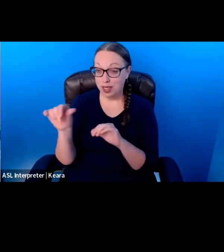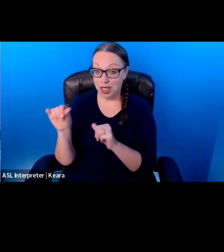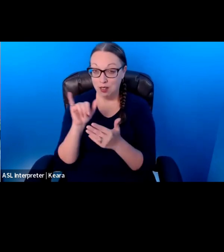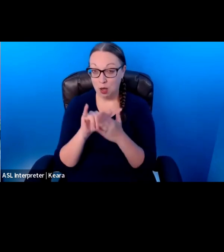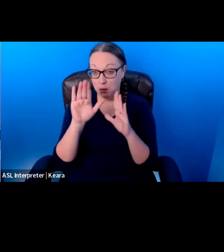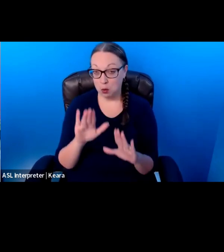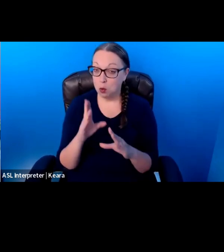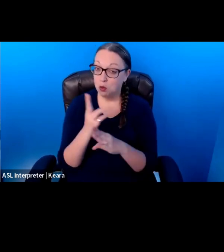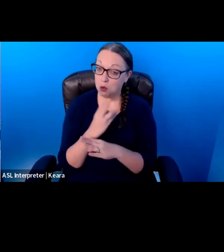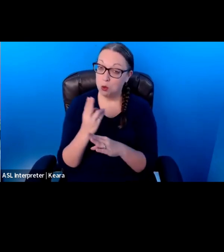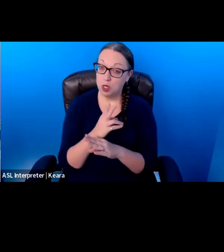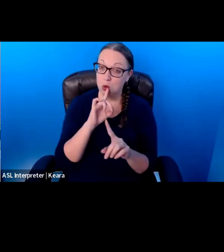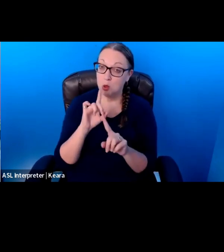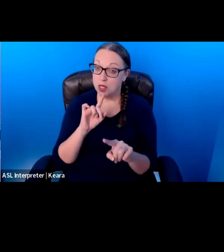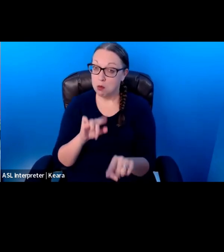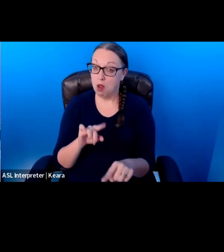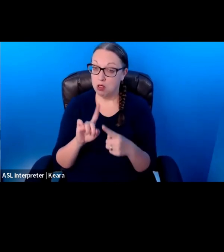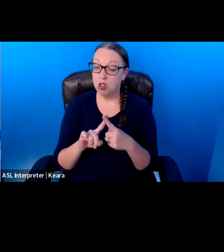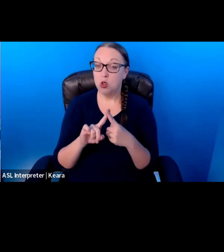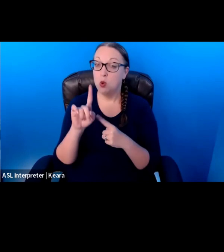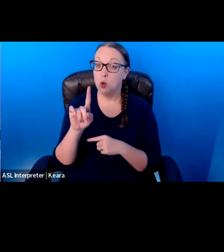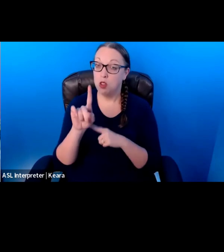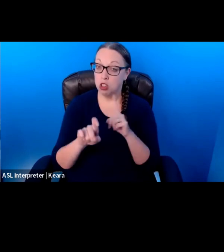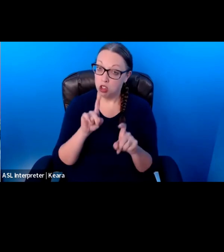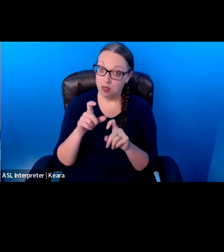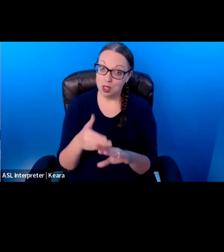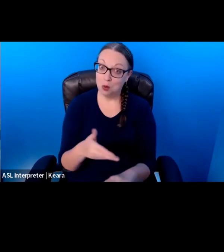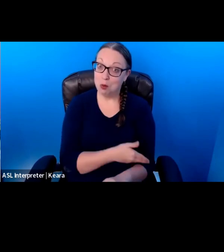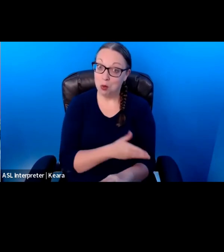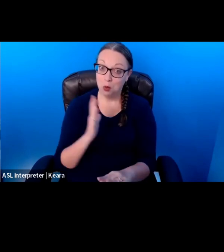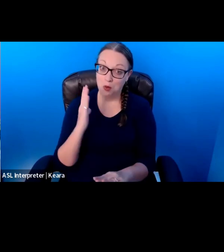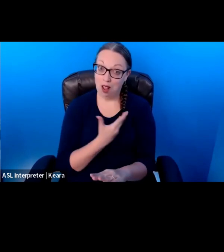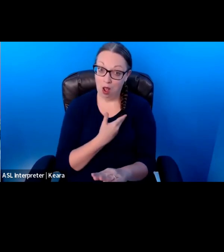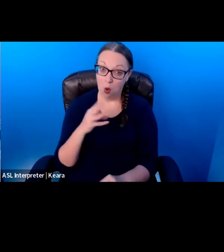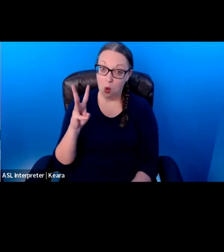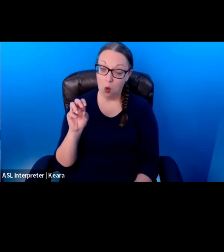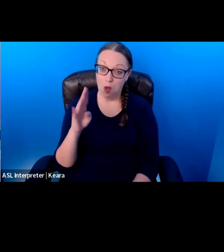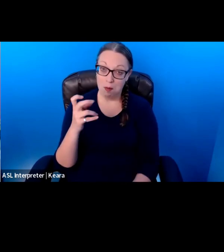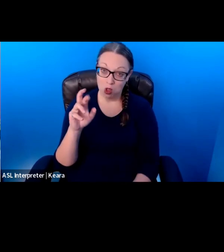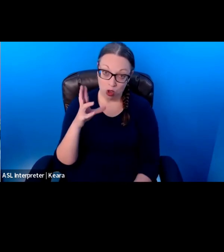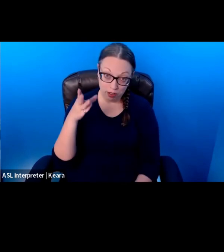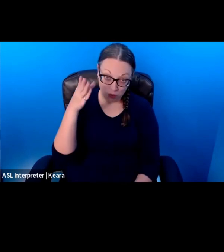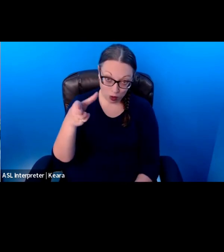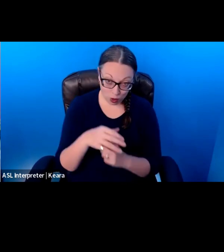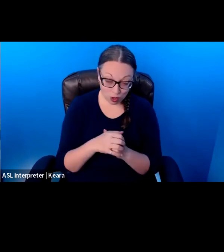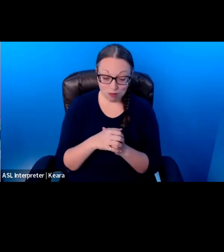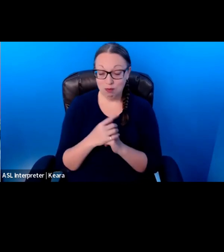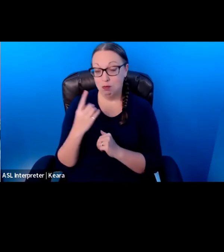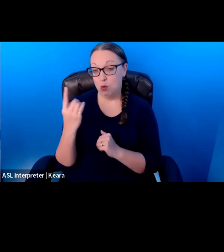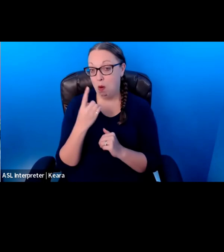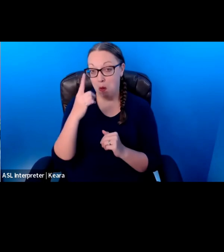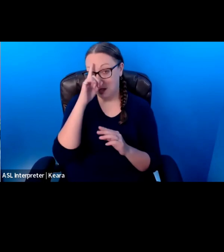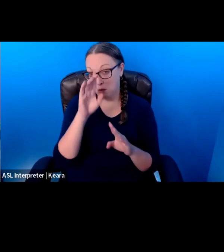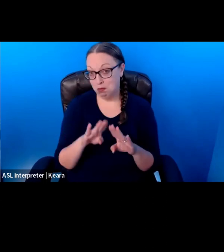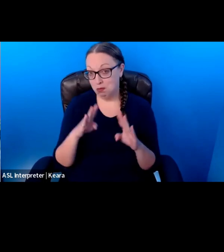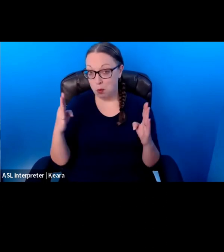the responses to these surveys to improve our webinars in the future. And we are always open to